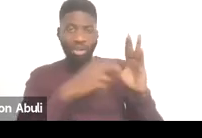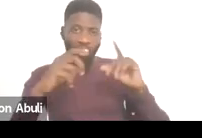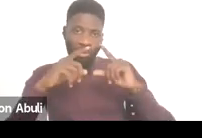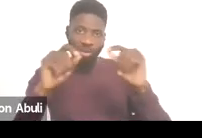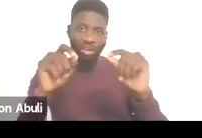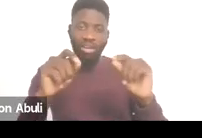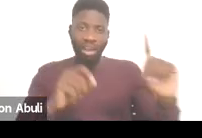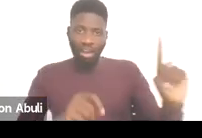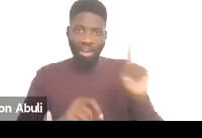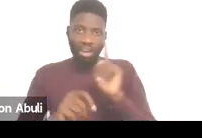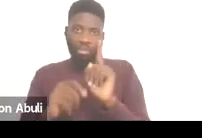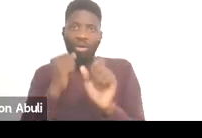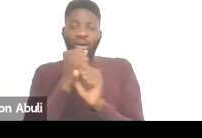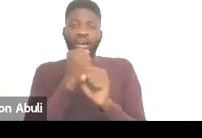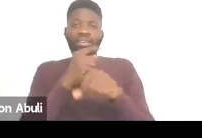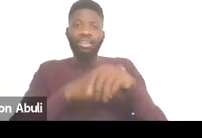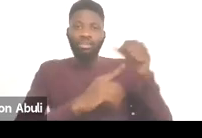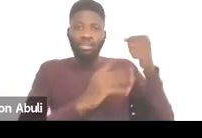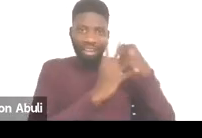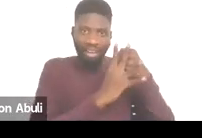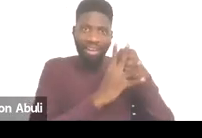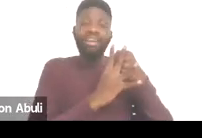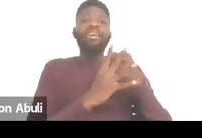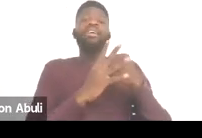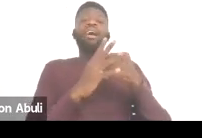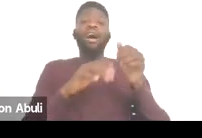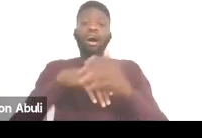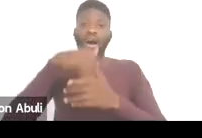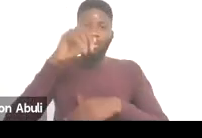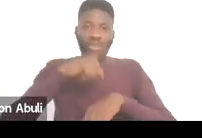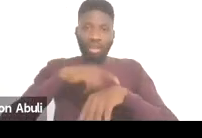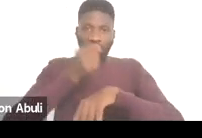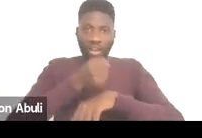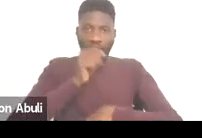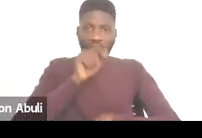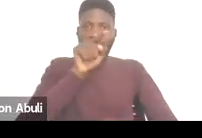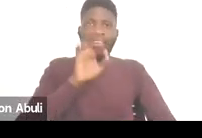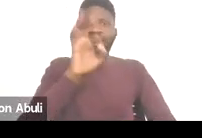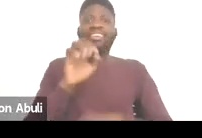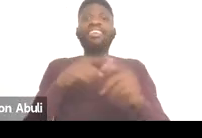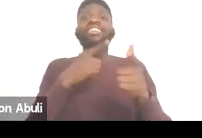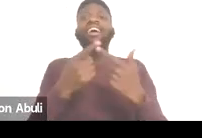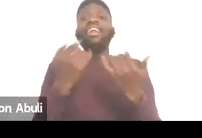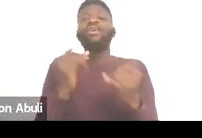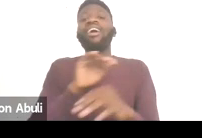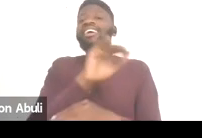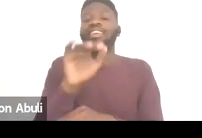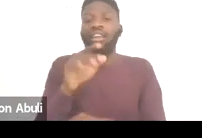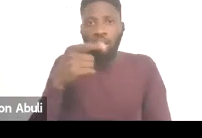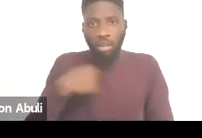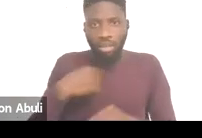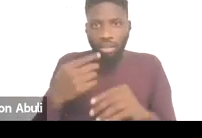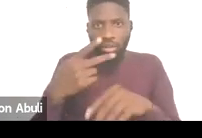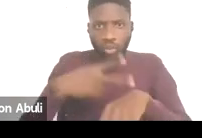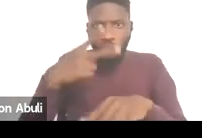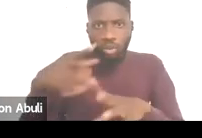at work at 9 and leave at 5:30. But you're here asking, "Neza toka saa nane?"